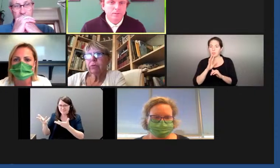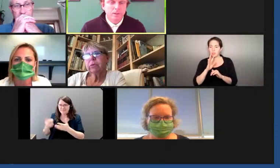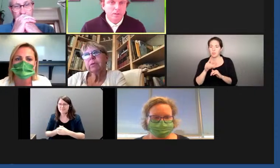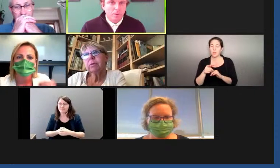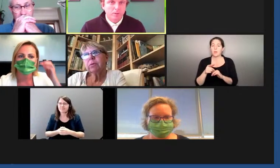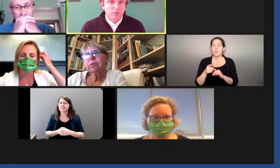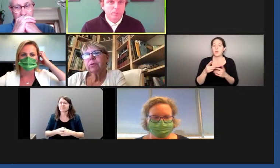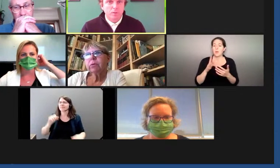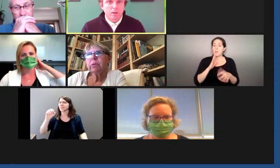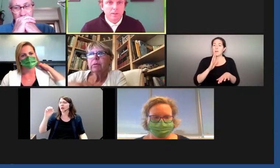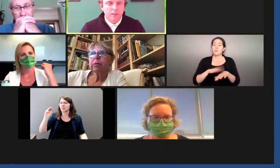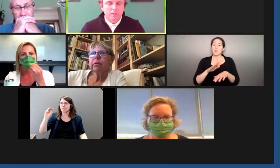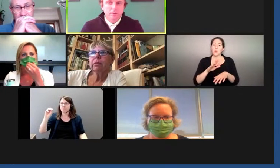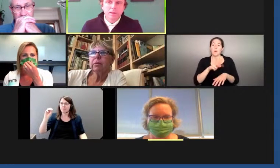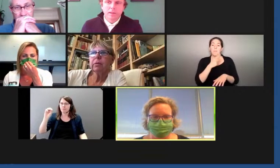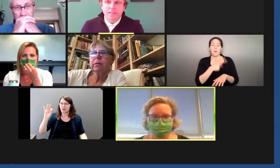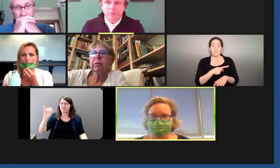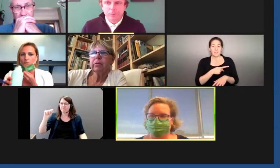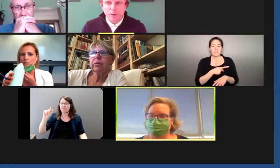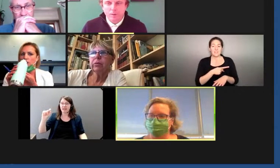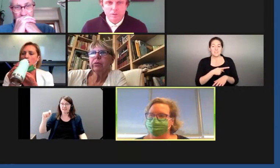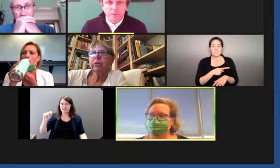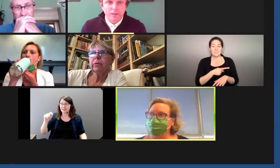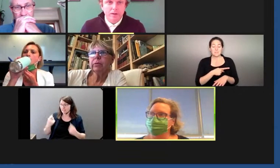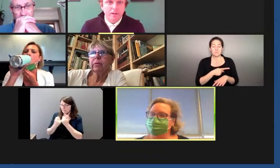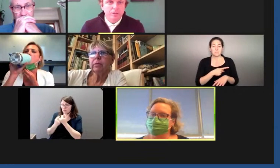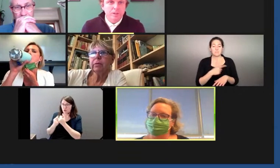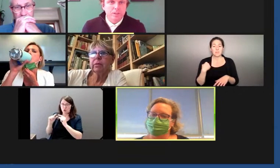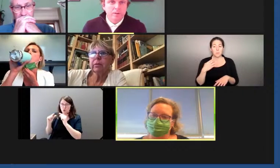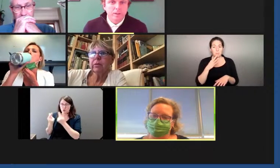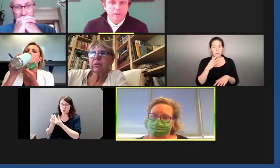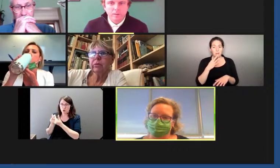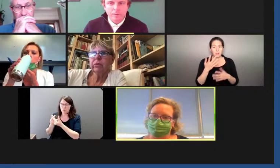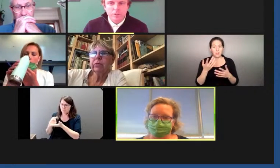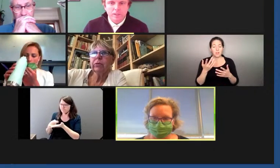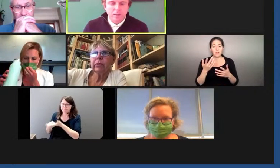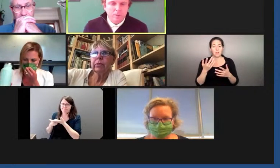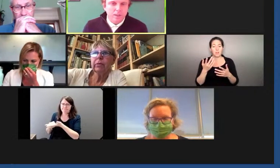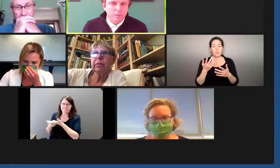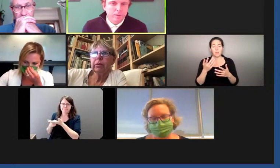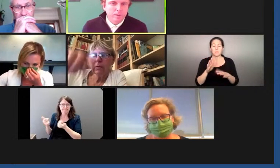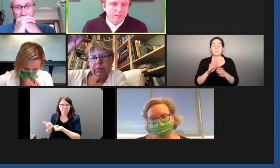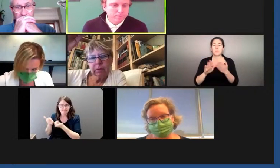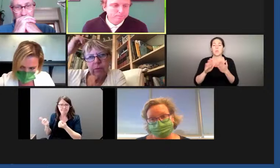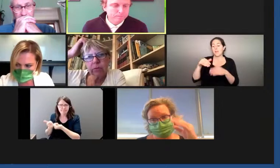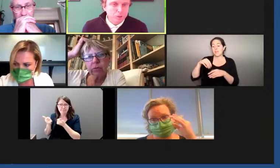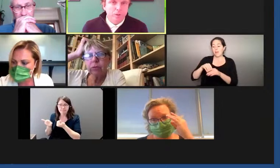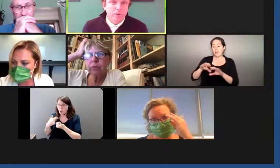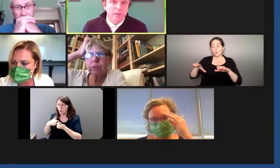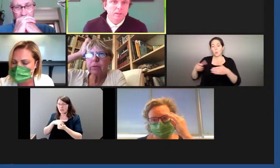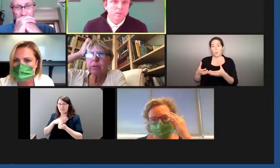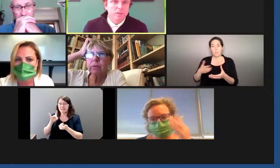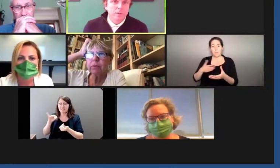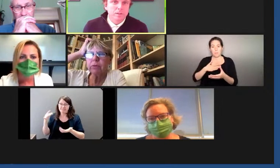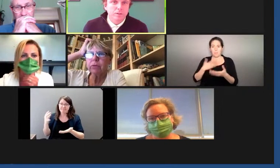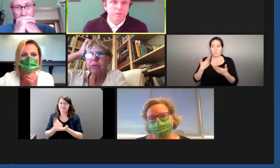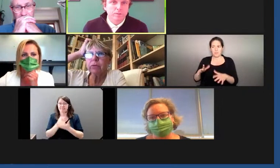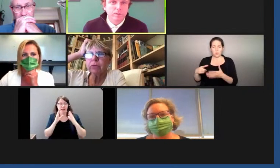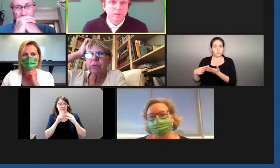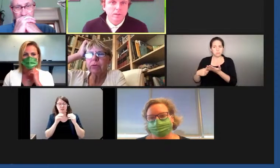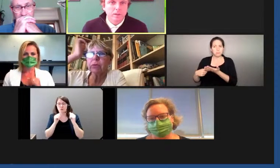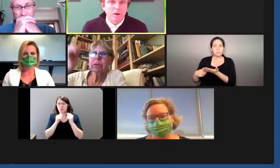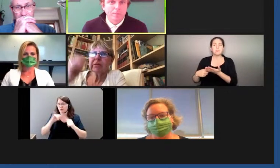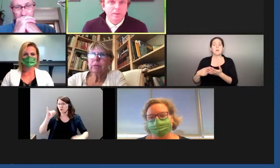our sponsors group as well, and stemming from a conversation we had there, I actually reached out, managed to get a meeting with Jeff Urick, who is the Minister